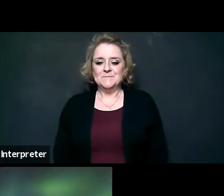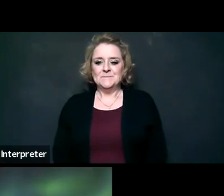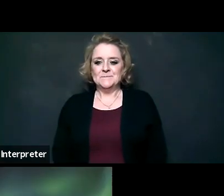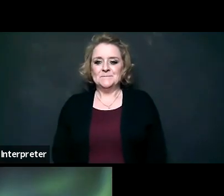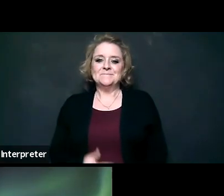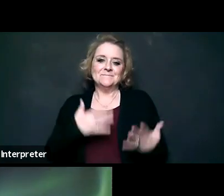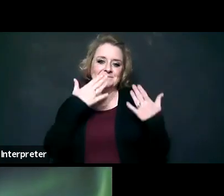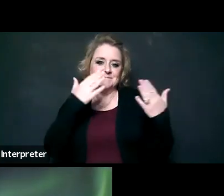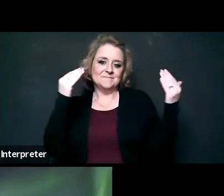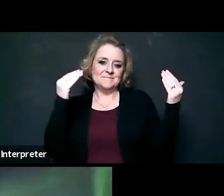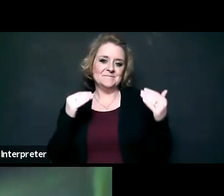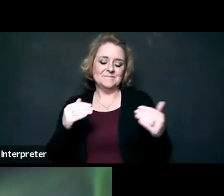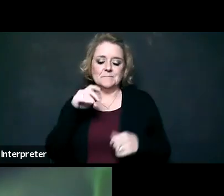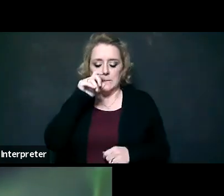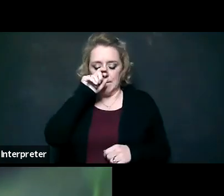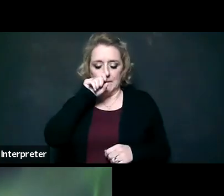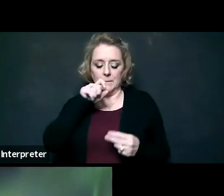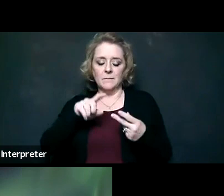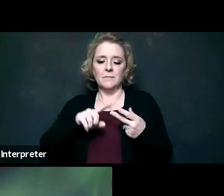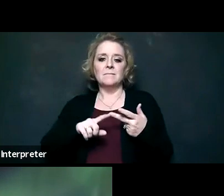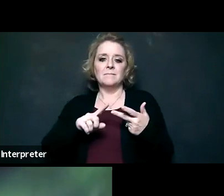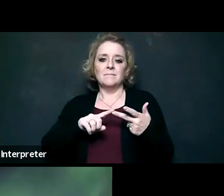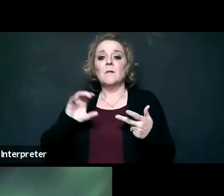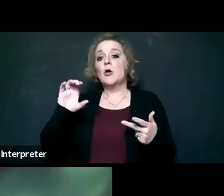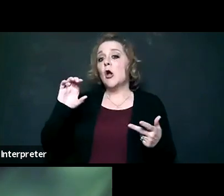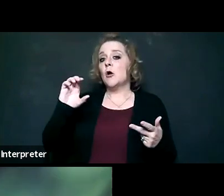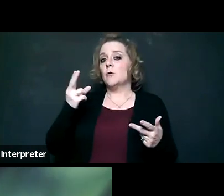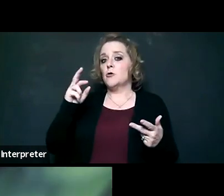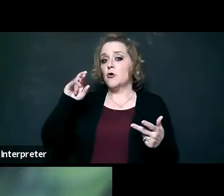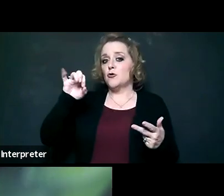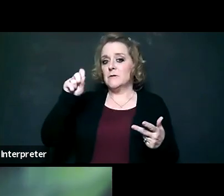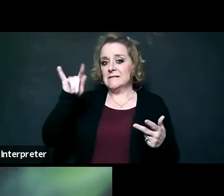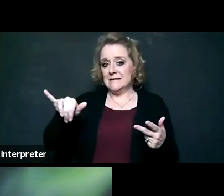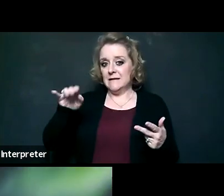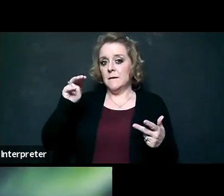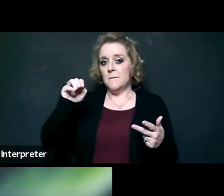Thank you, Sarah. Now we have Christy Martinez Garcia with Latino Lubbock.